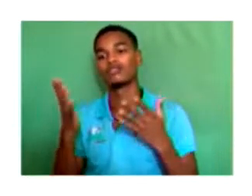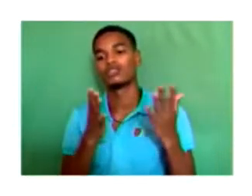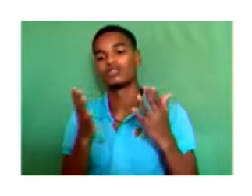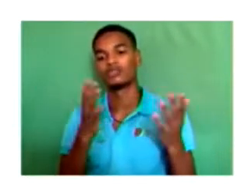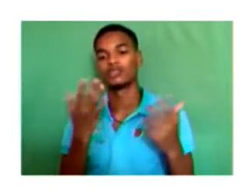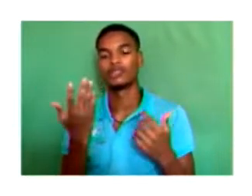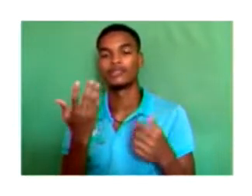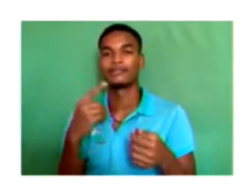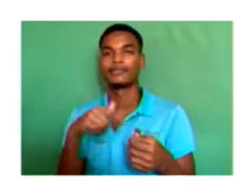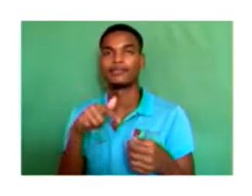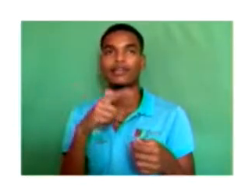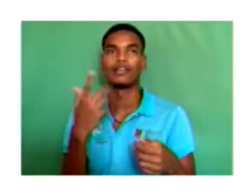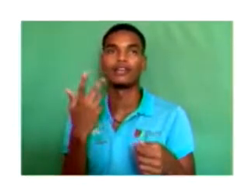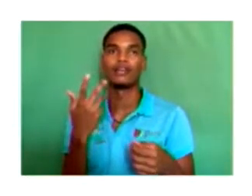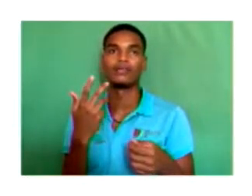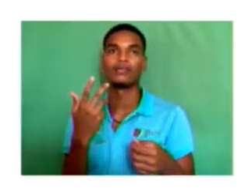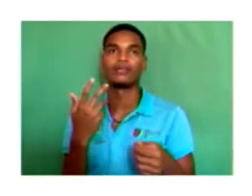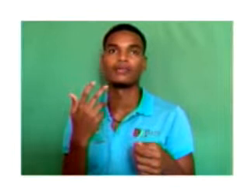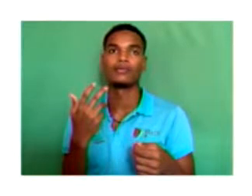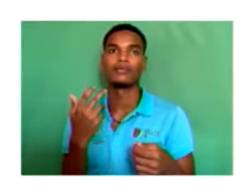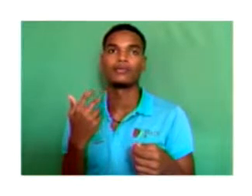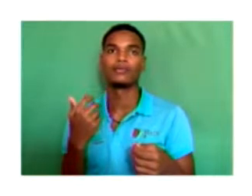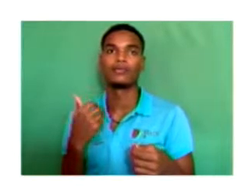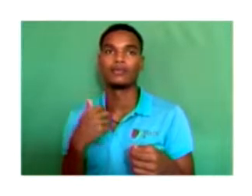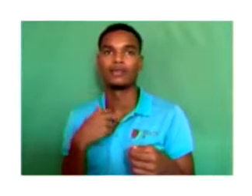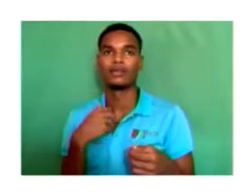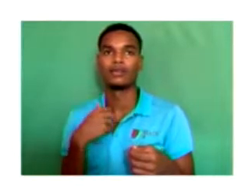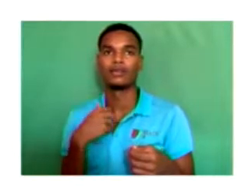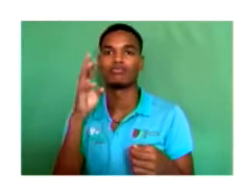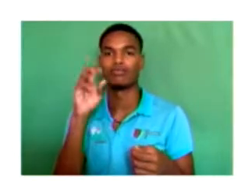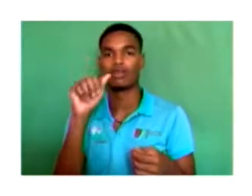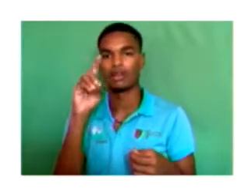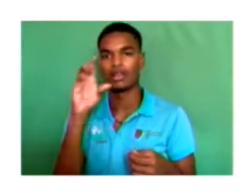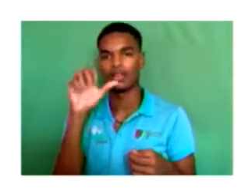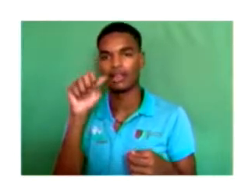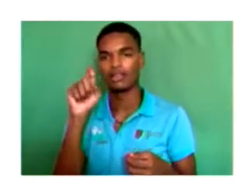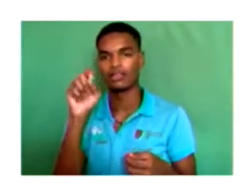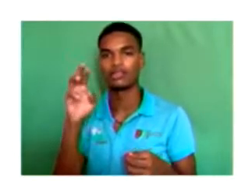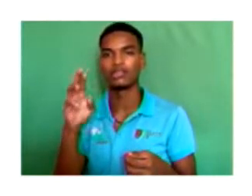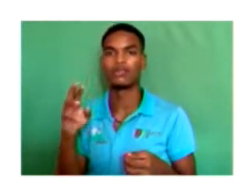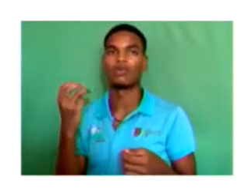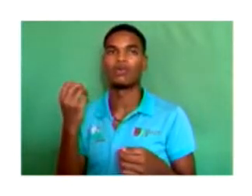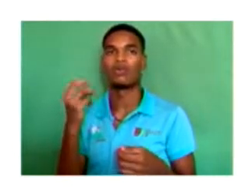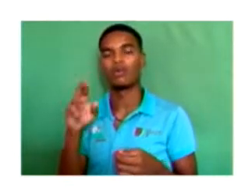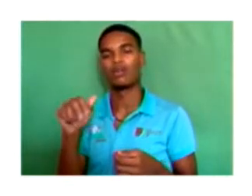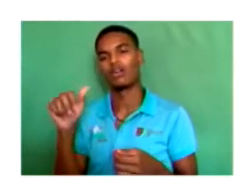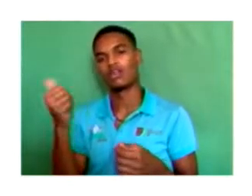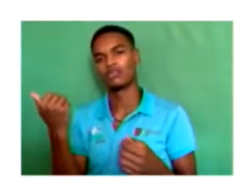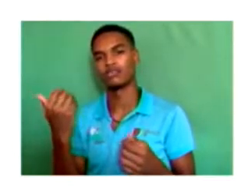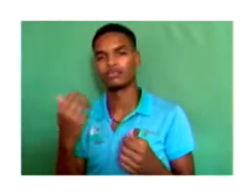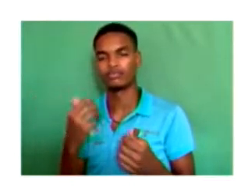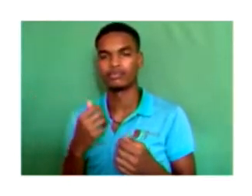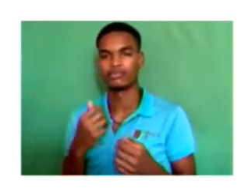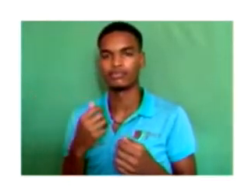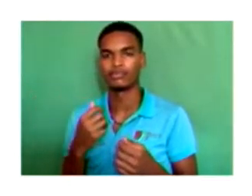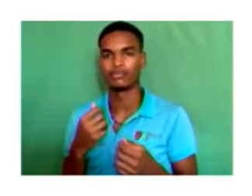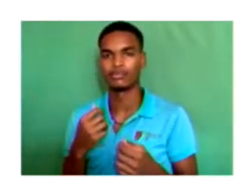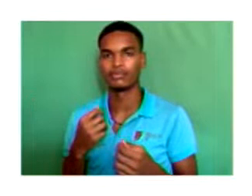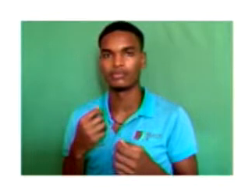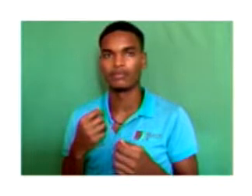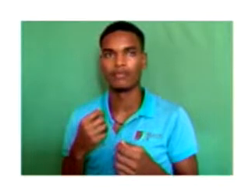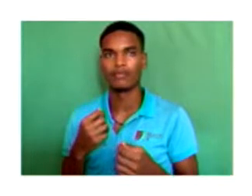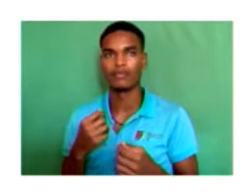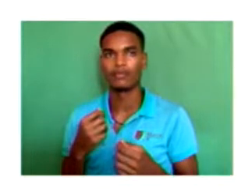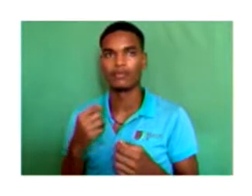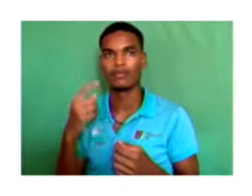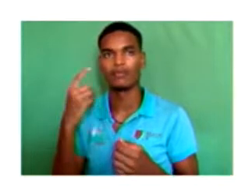there are a broadcaster app in place, and to do that, you need to support that layer. That adds a little bit of extra cost, but it's probably a